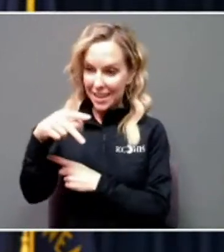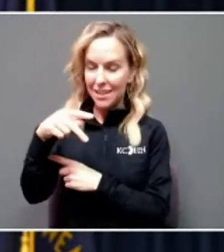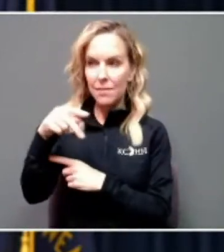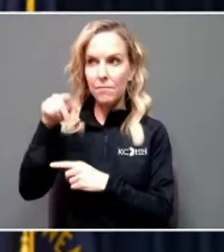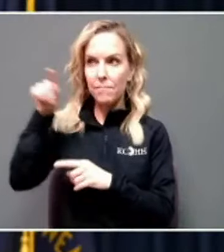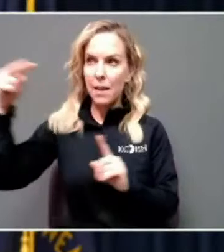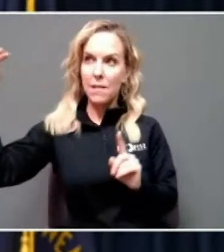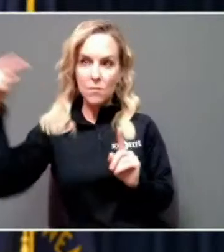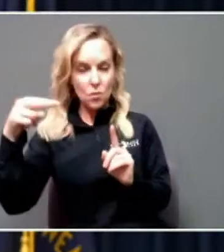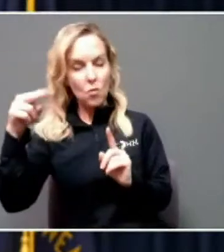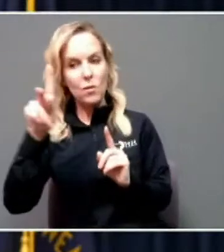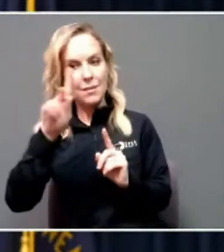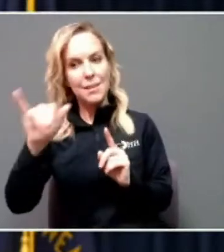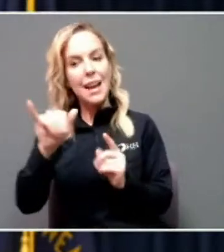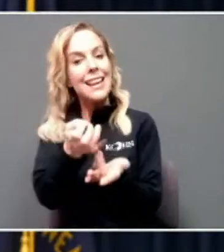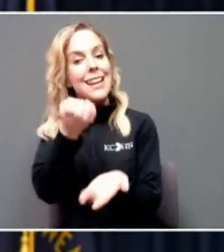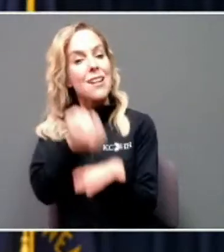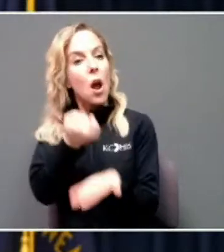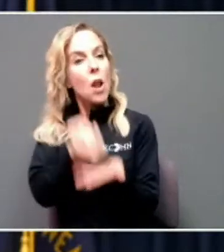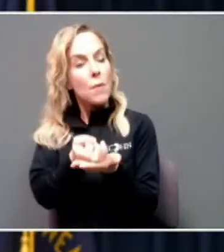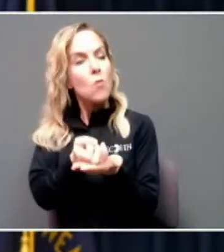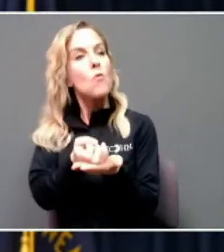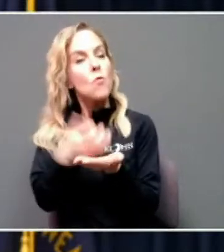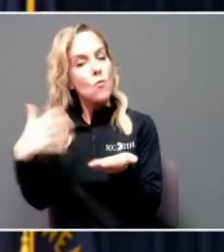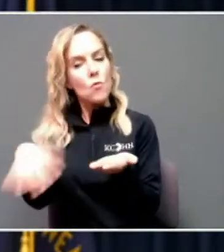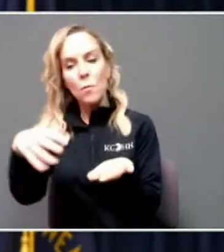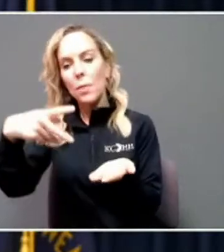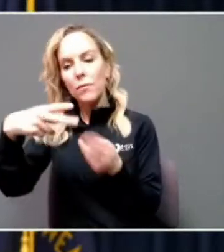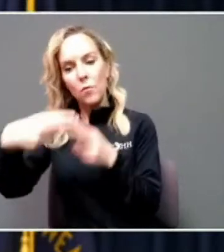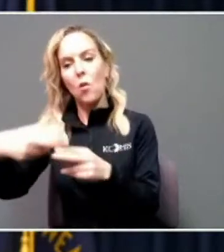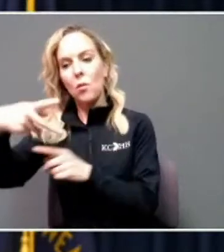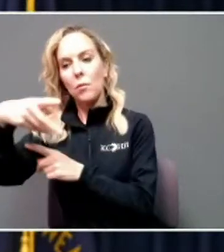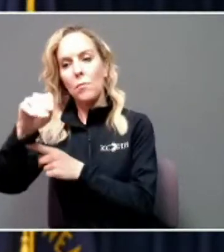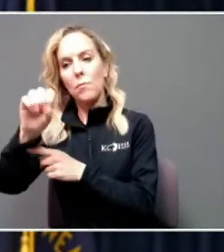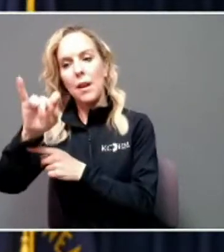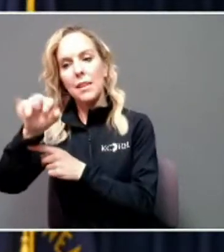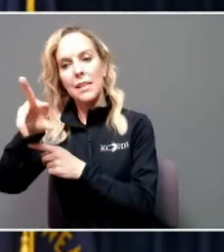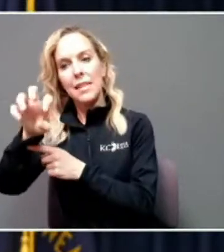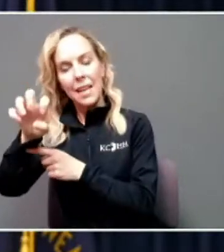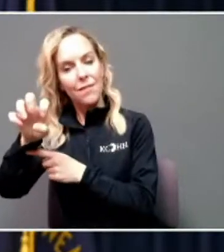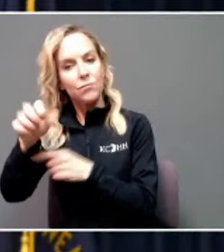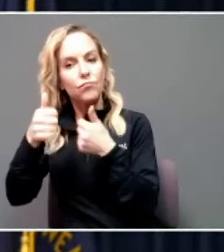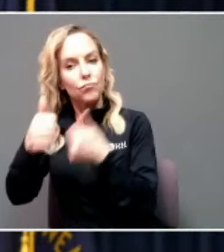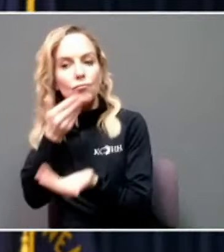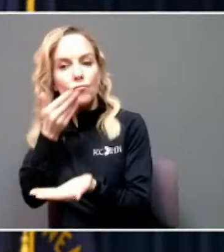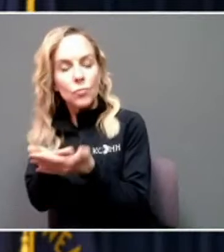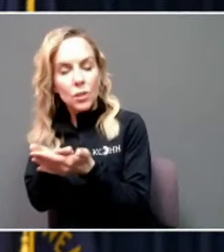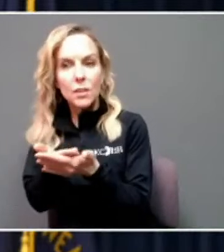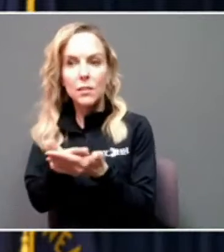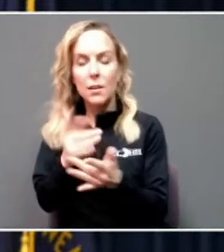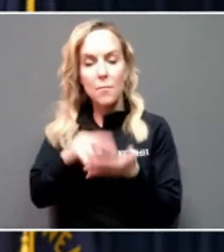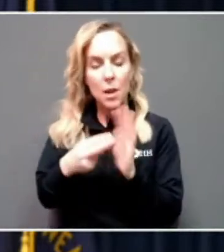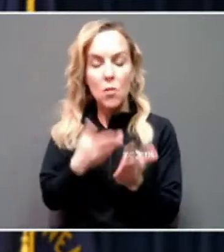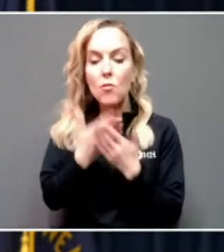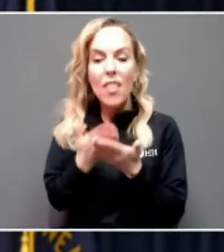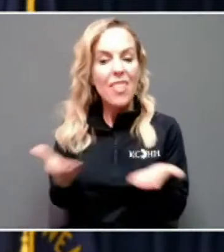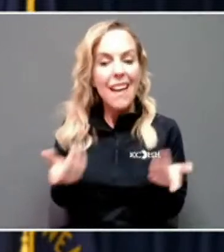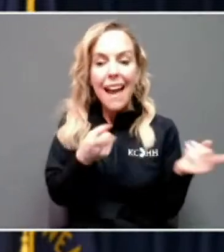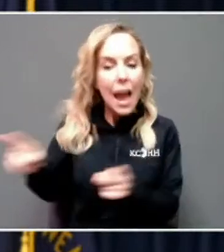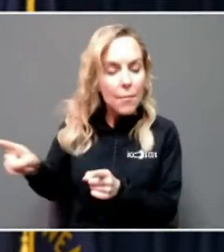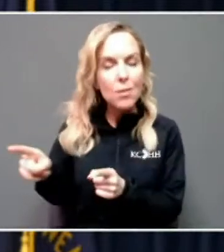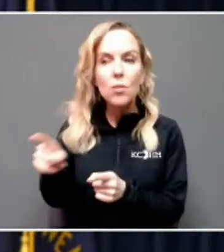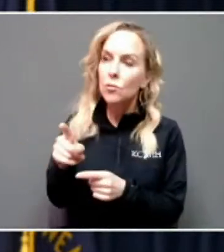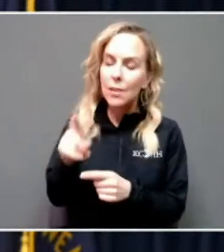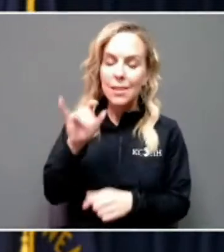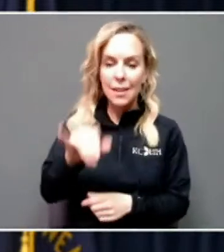positive, to validate all the good things that have been happening and that we have been seeing, that ought to be a good